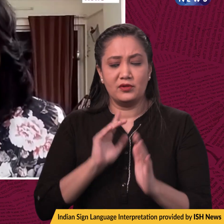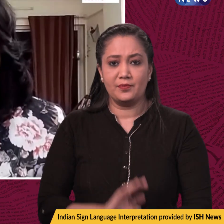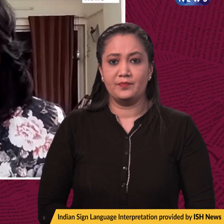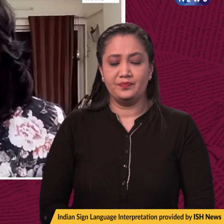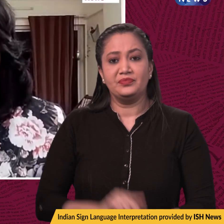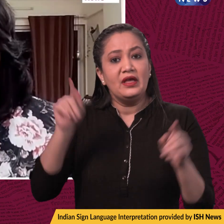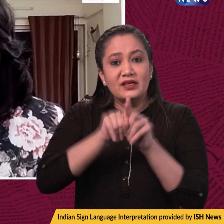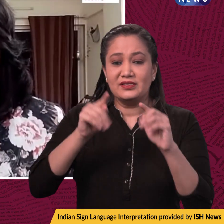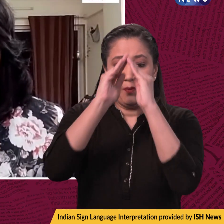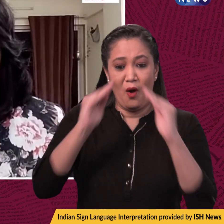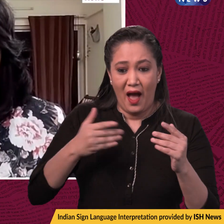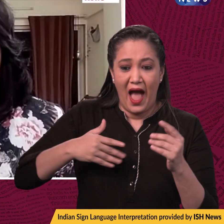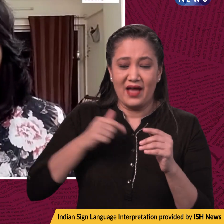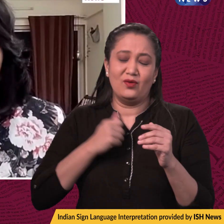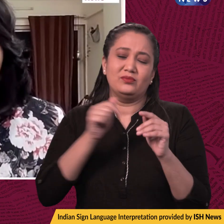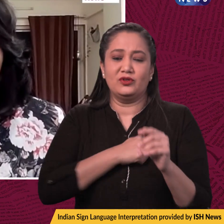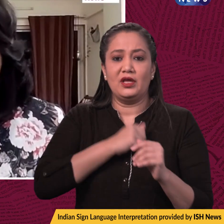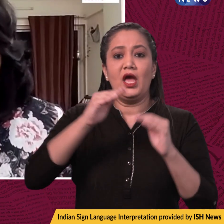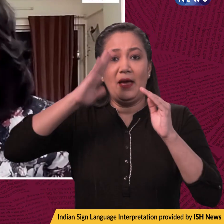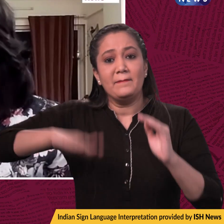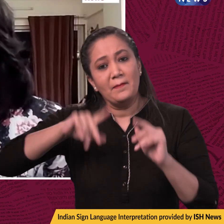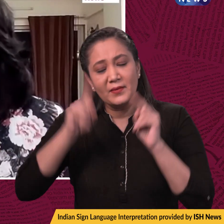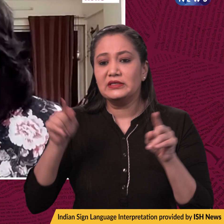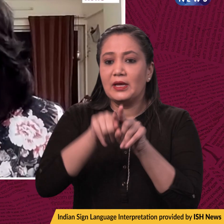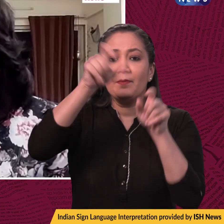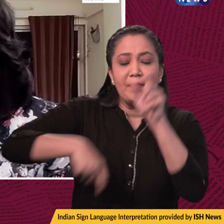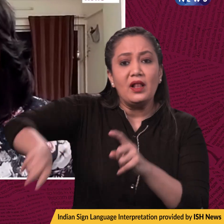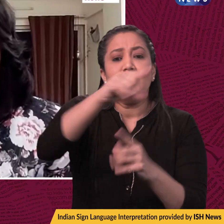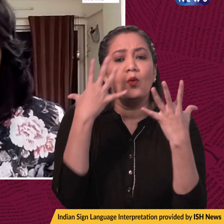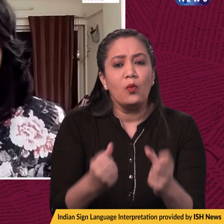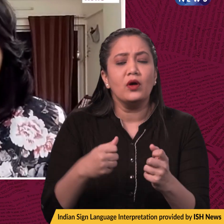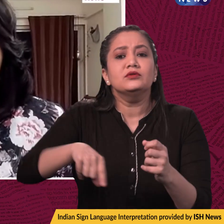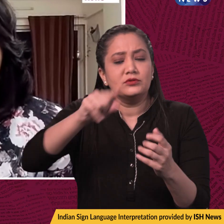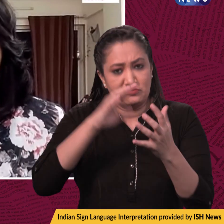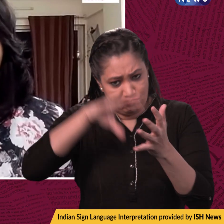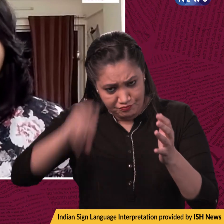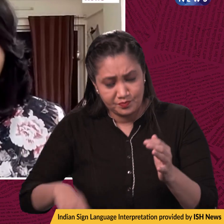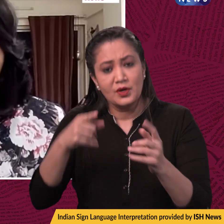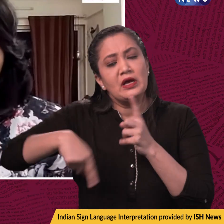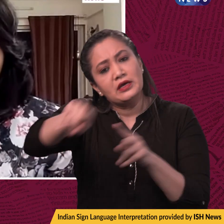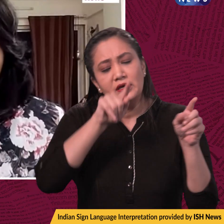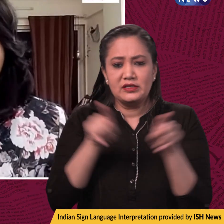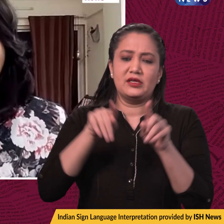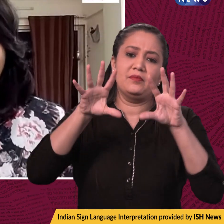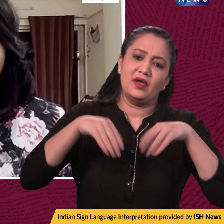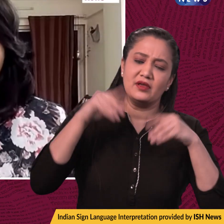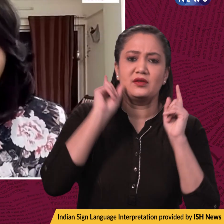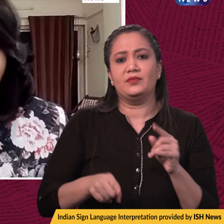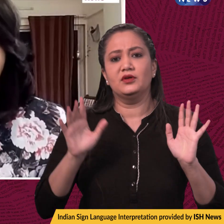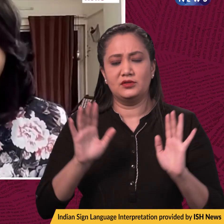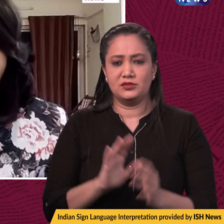House must sound the desire of the people, he said, and I quote, "The desire of the people is to repeal this undemocratic